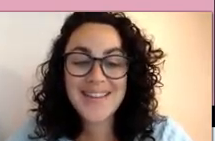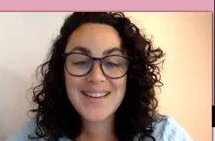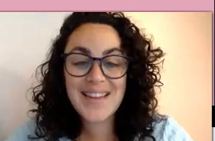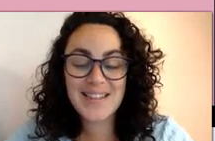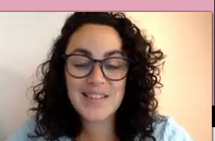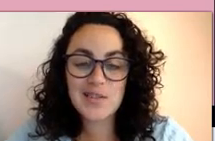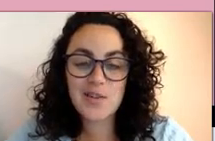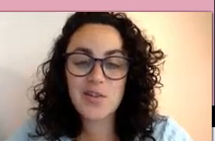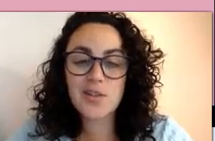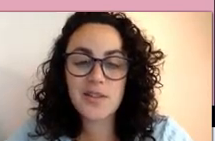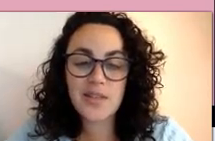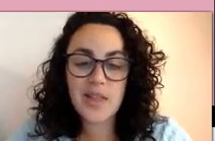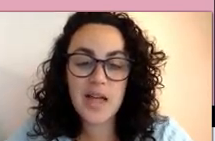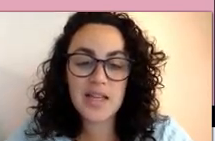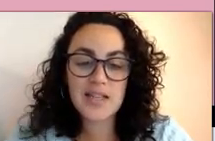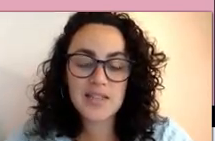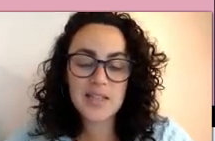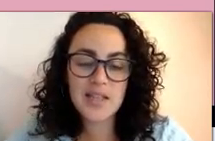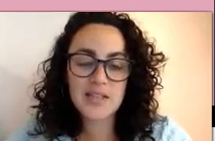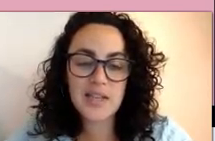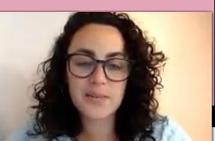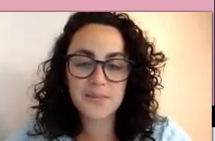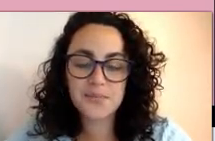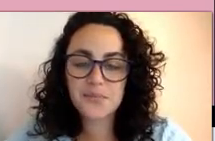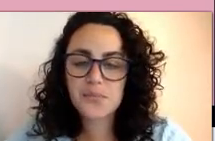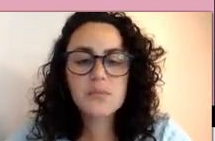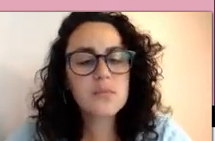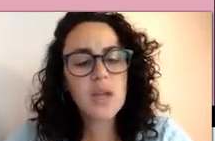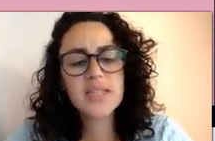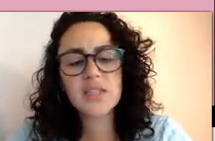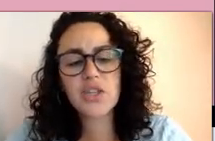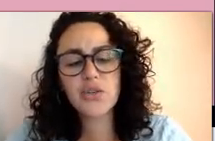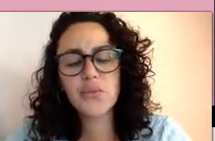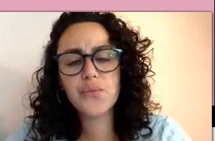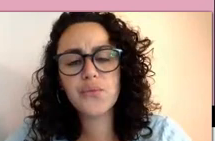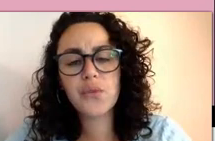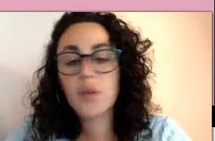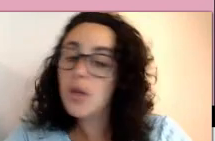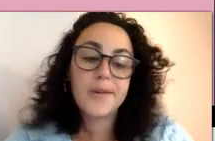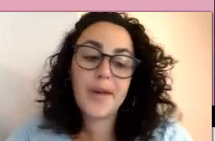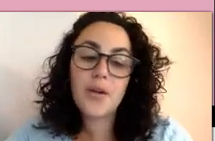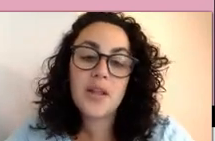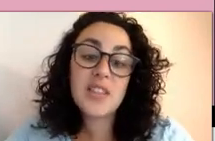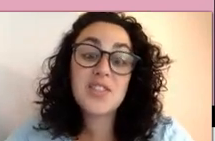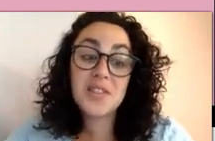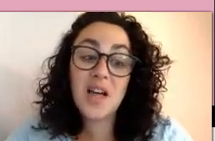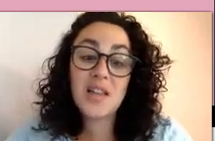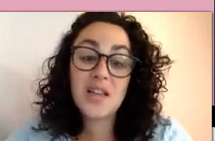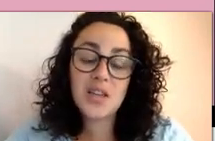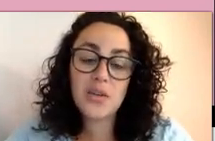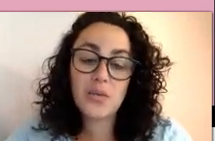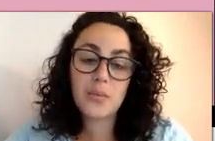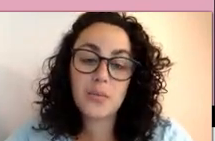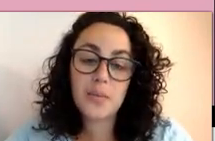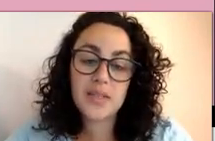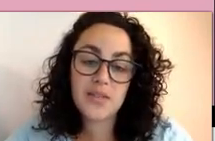is. It has the circle, then the line, then that little tail. Is this a Q? No, this looks a lot like